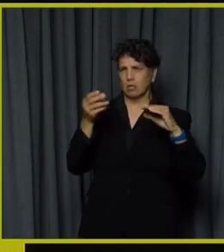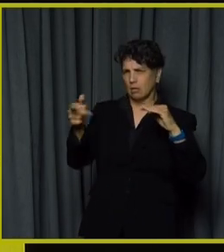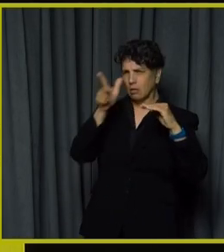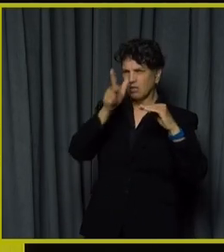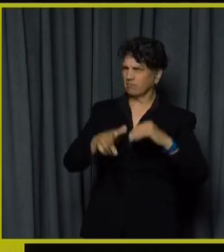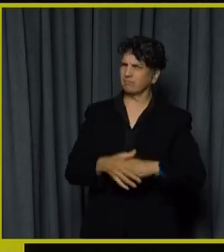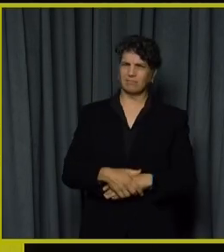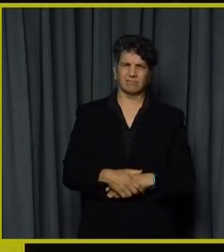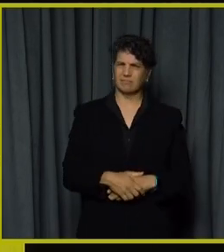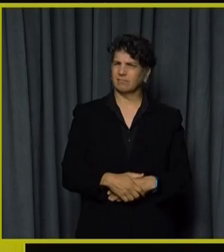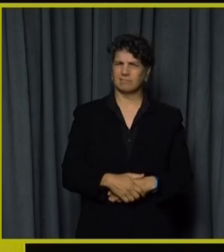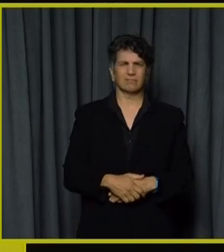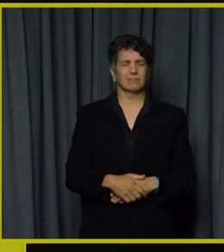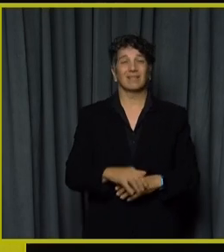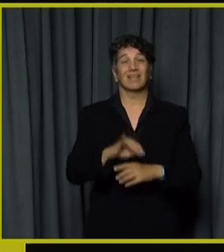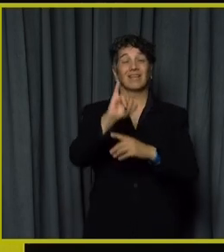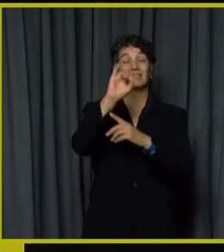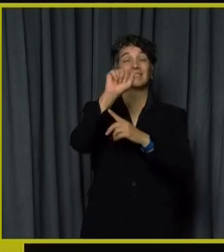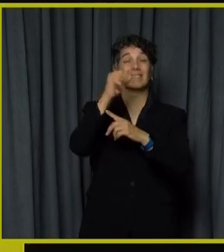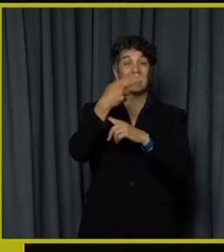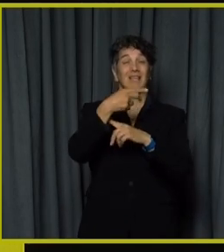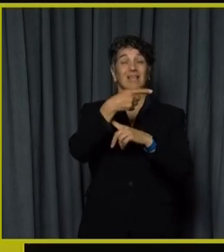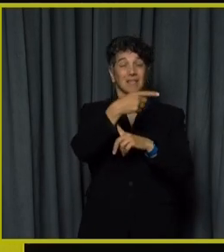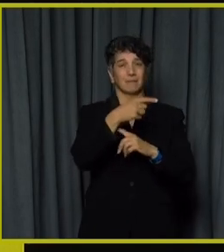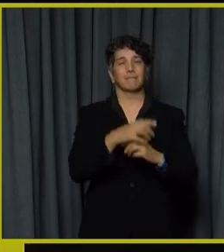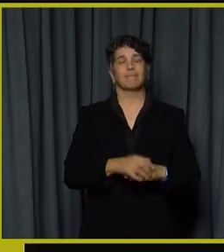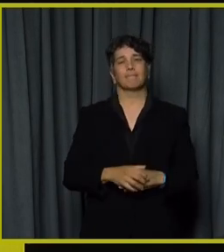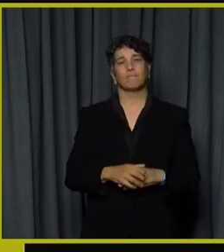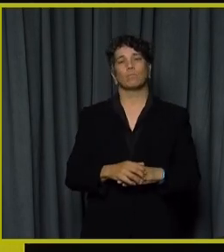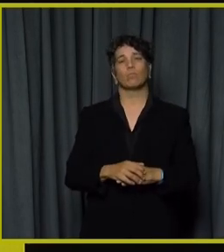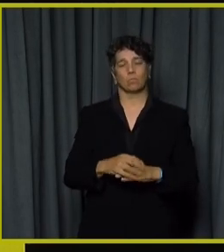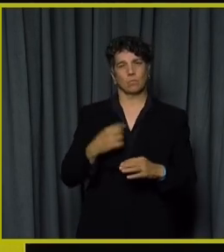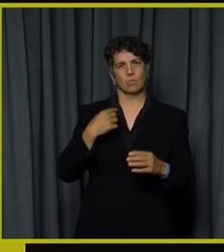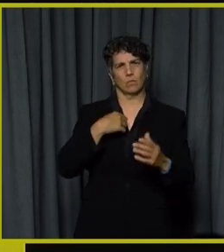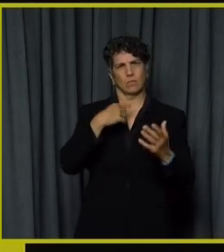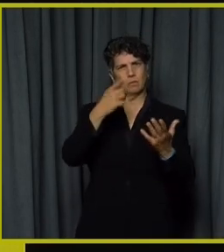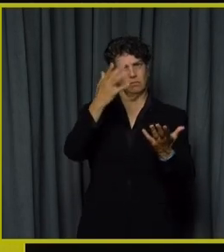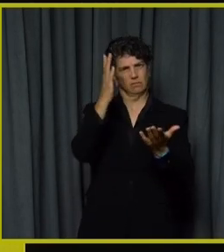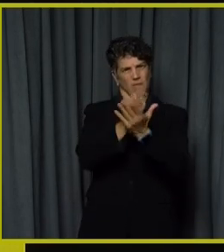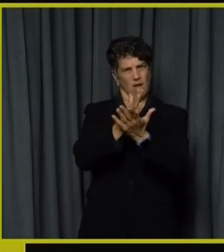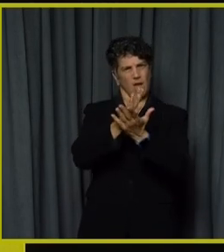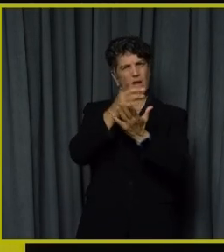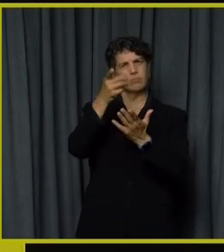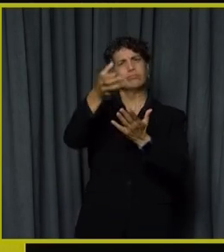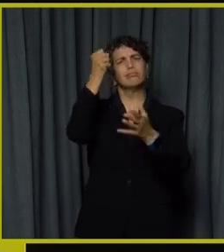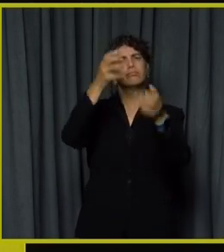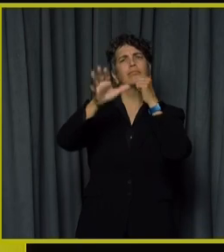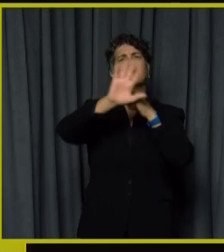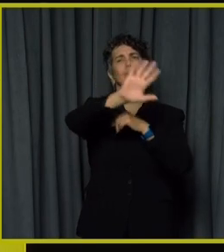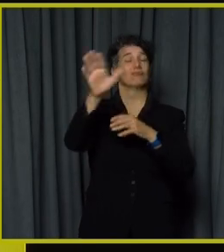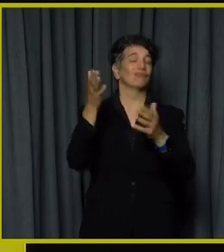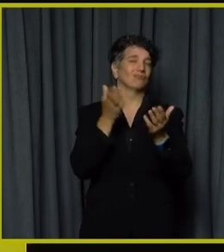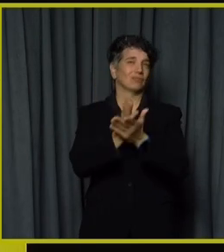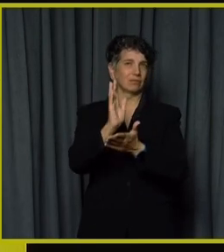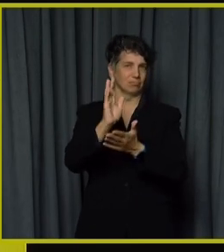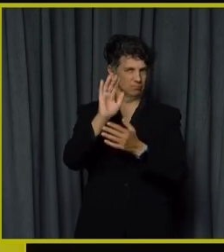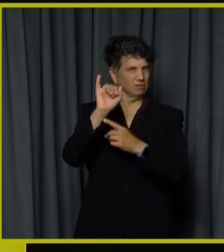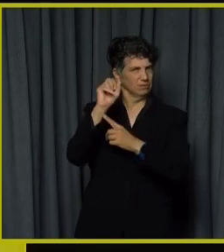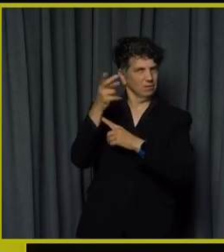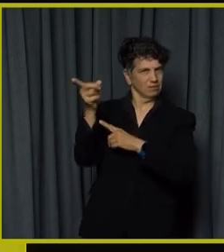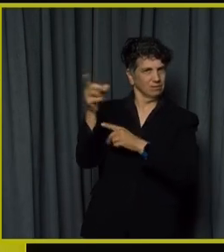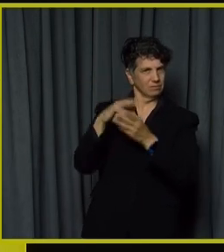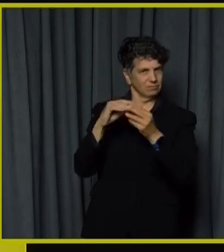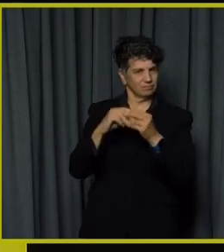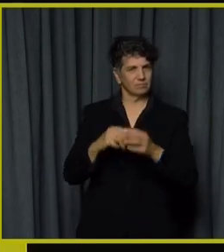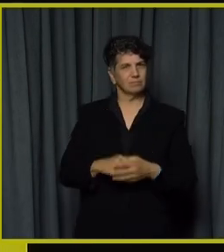rights. Jeremiah, that the wealthy stop evicting people, stop profiting from pandemic, making misery for